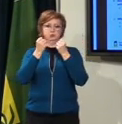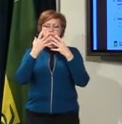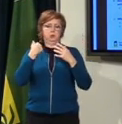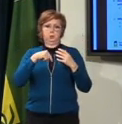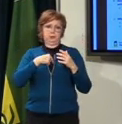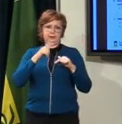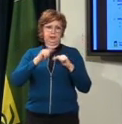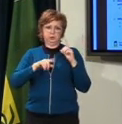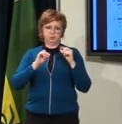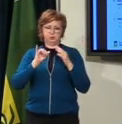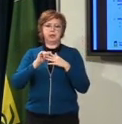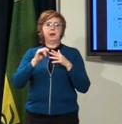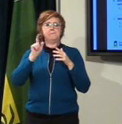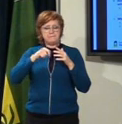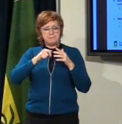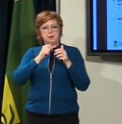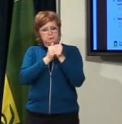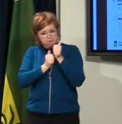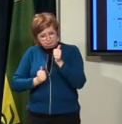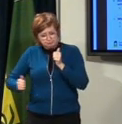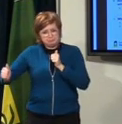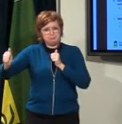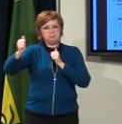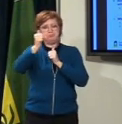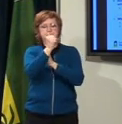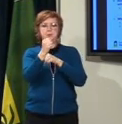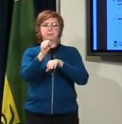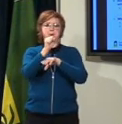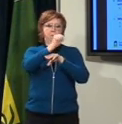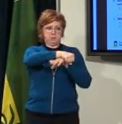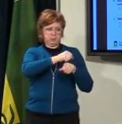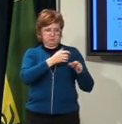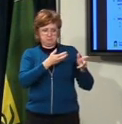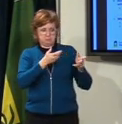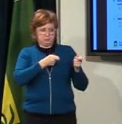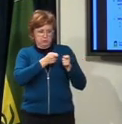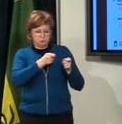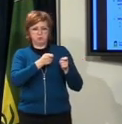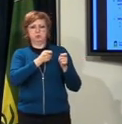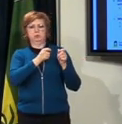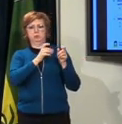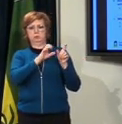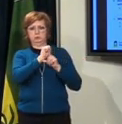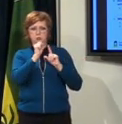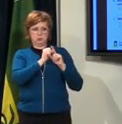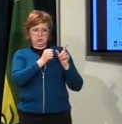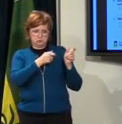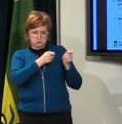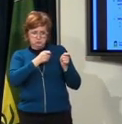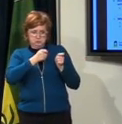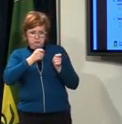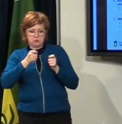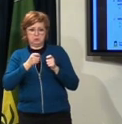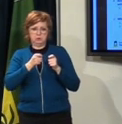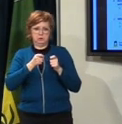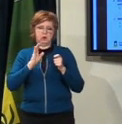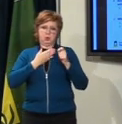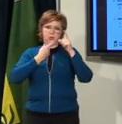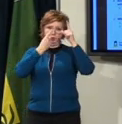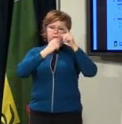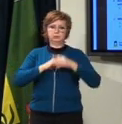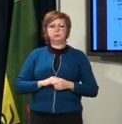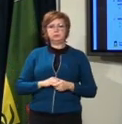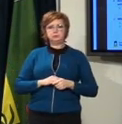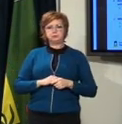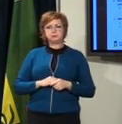those steps to get in front of the demand curve and ensure we're able to respond. In terms of the